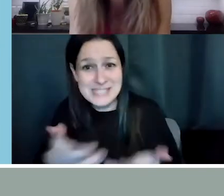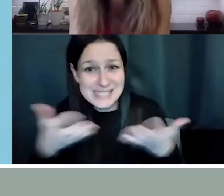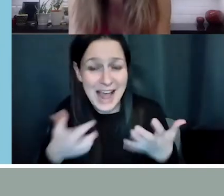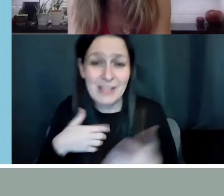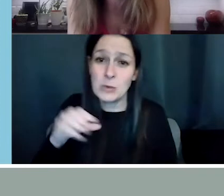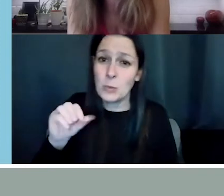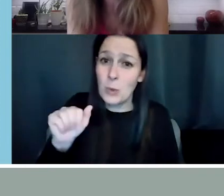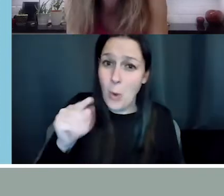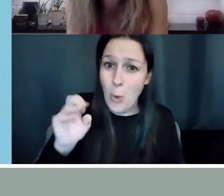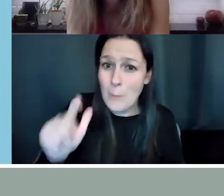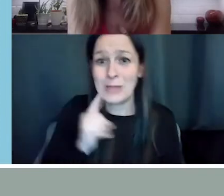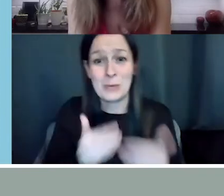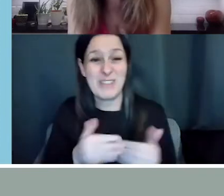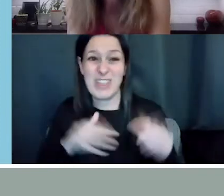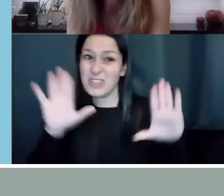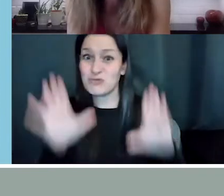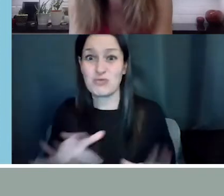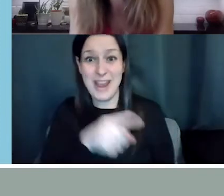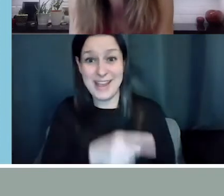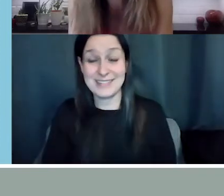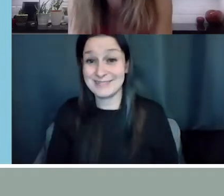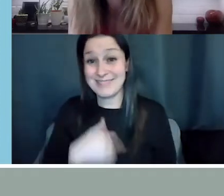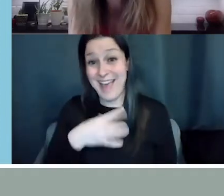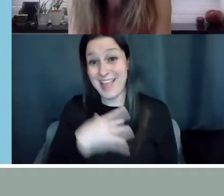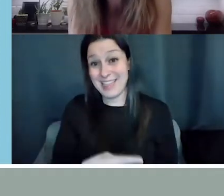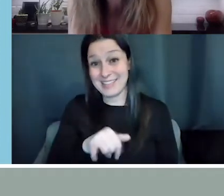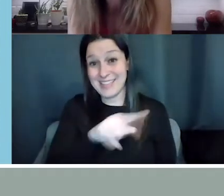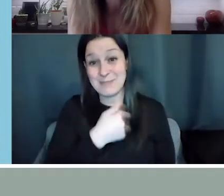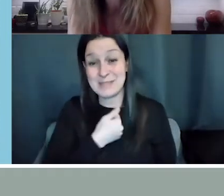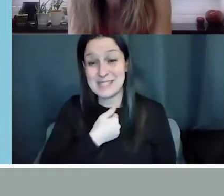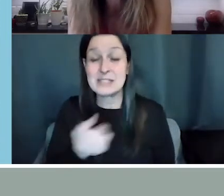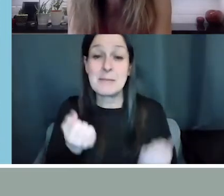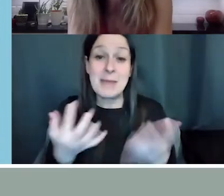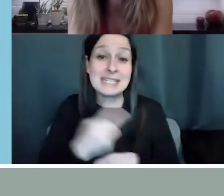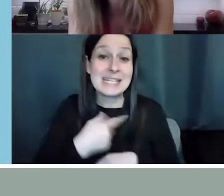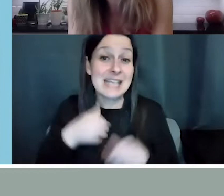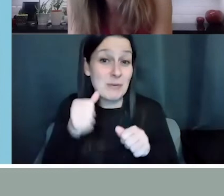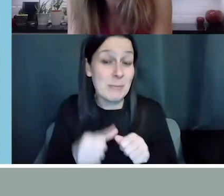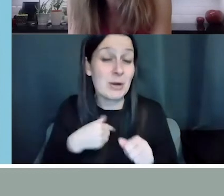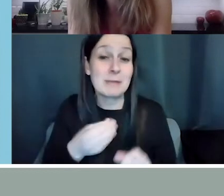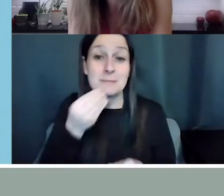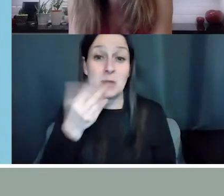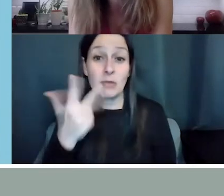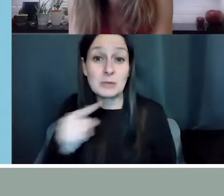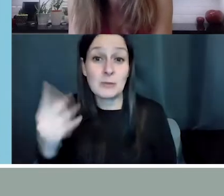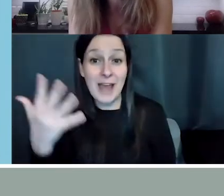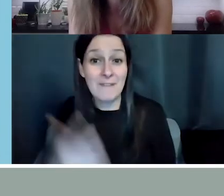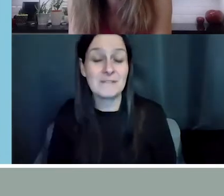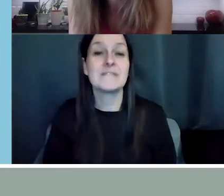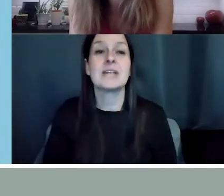or whatever. They're great. I like to do this, you know, as many days as I can remember. And also whole